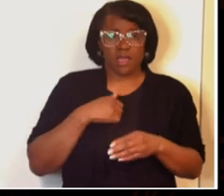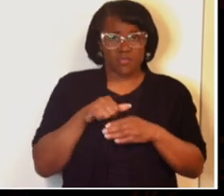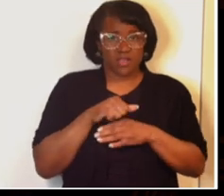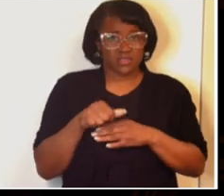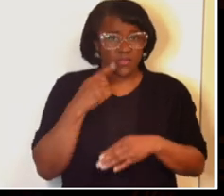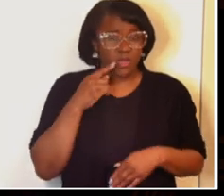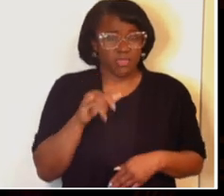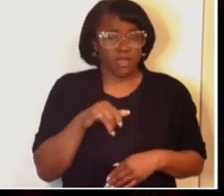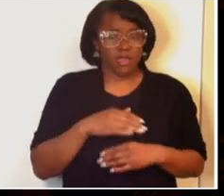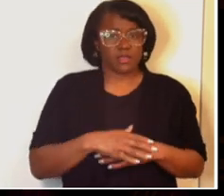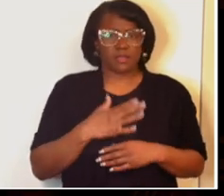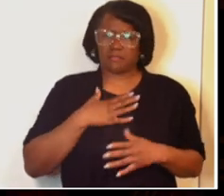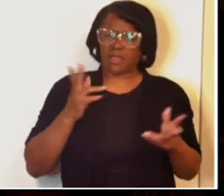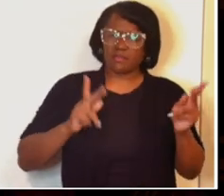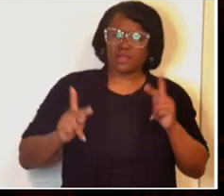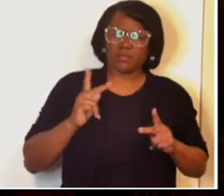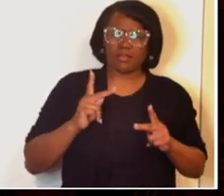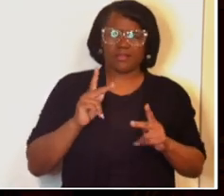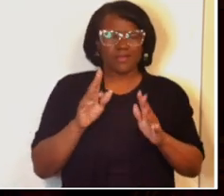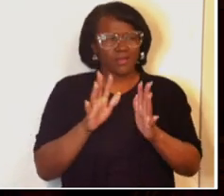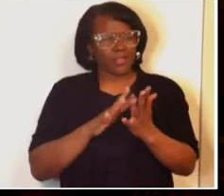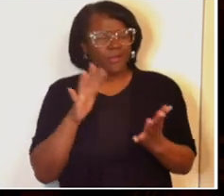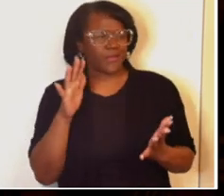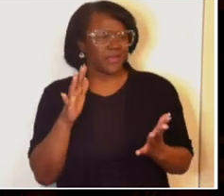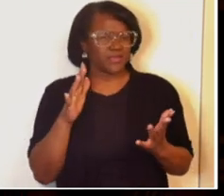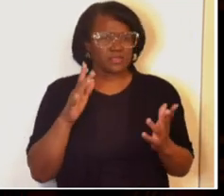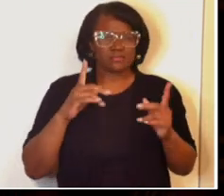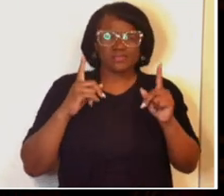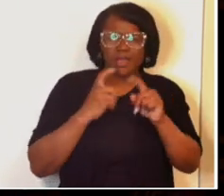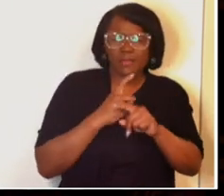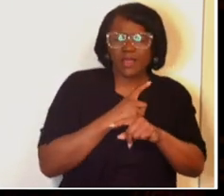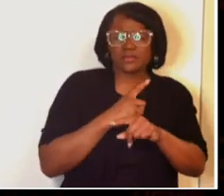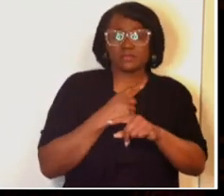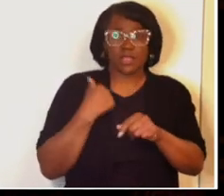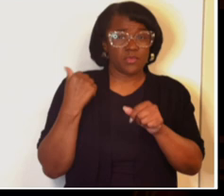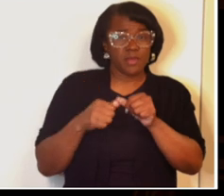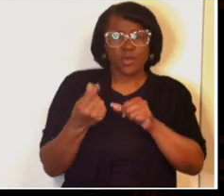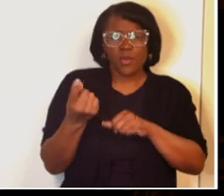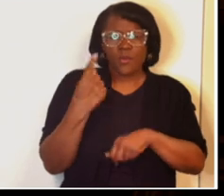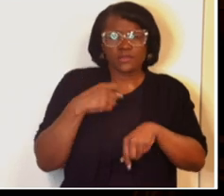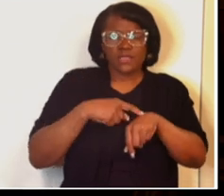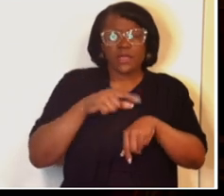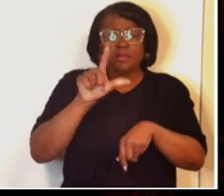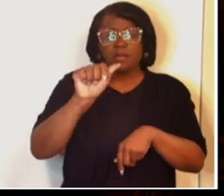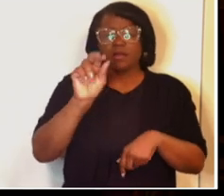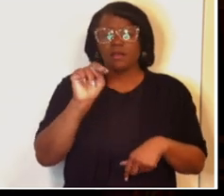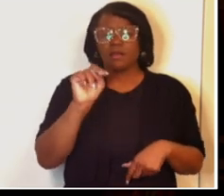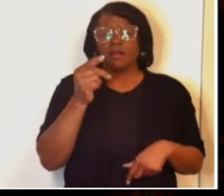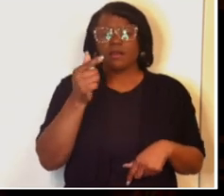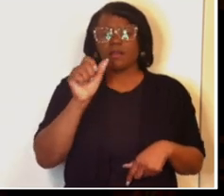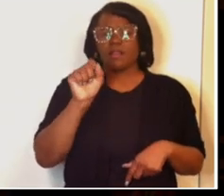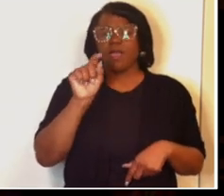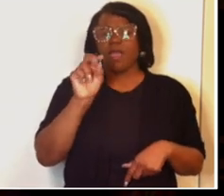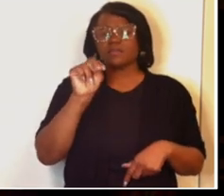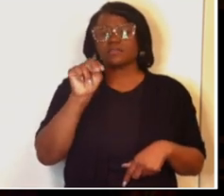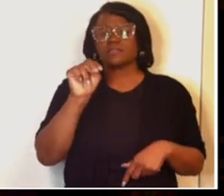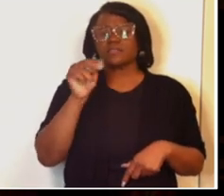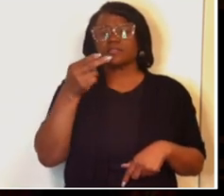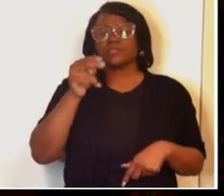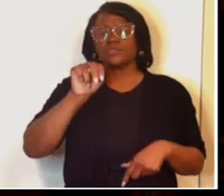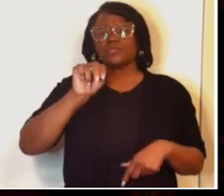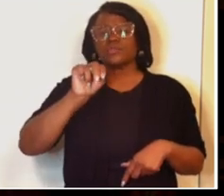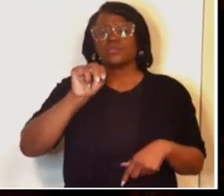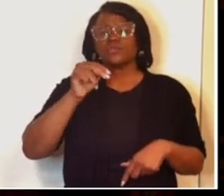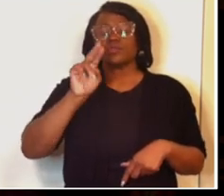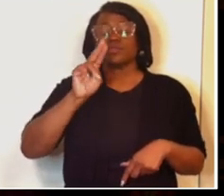people, glorious and complex. I remember once Langston Hughes said, "They don't know how beautiful it is to be colored."